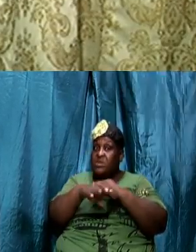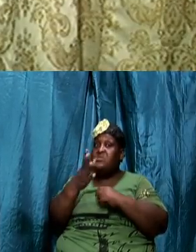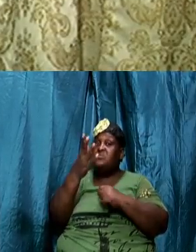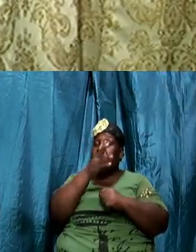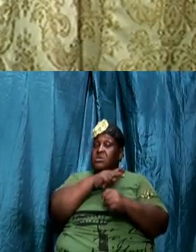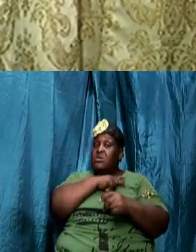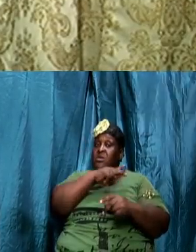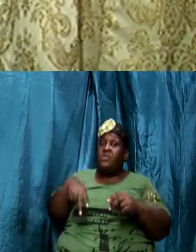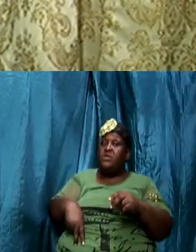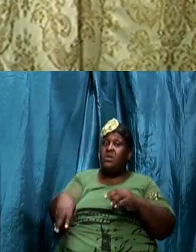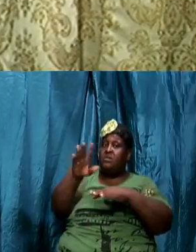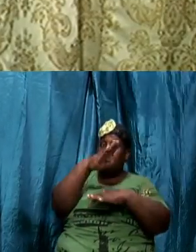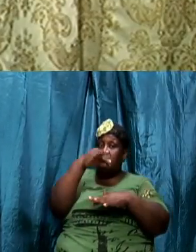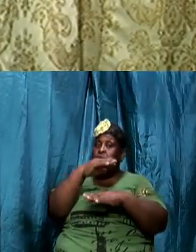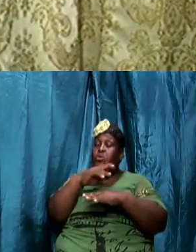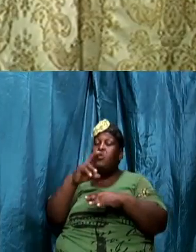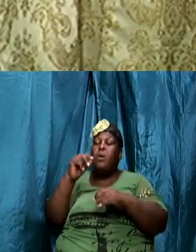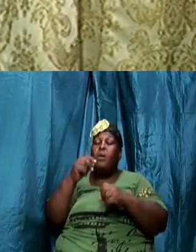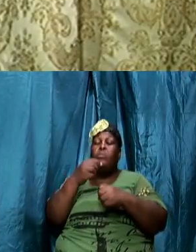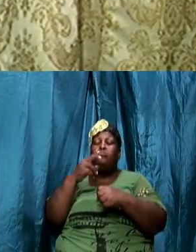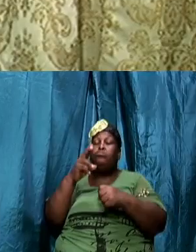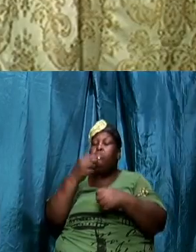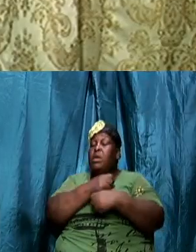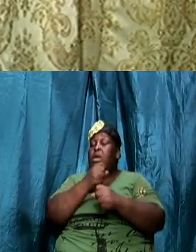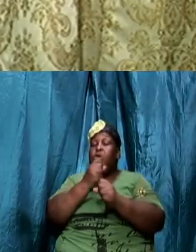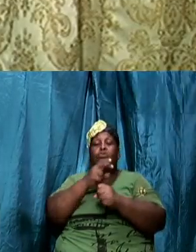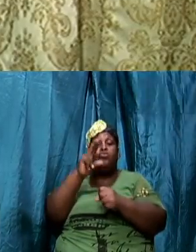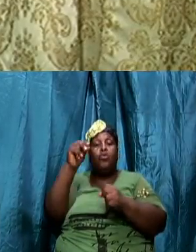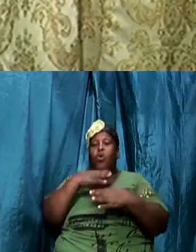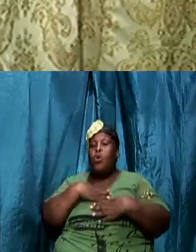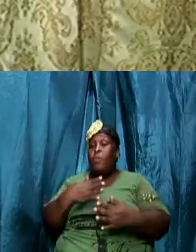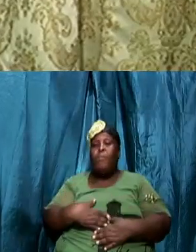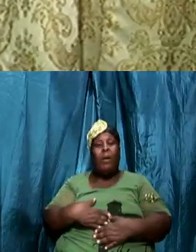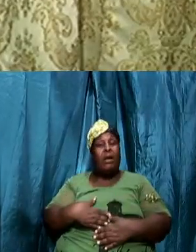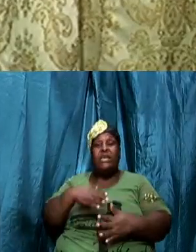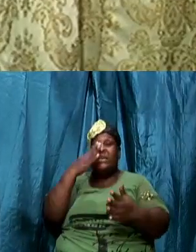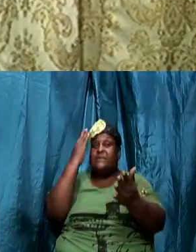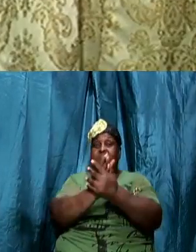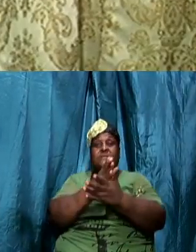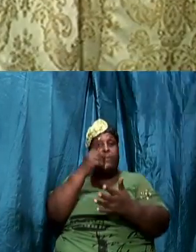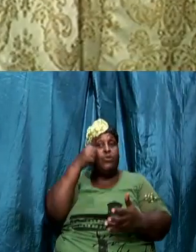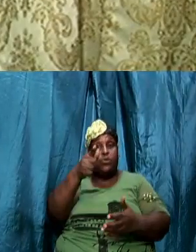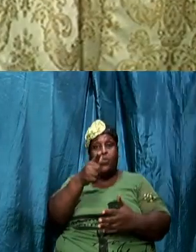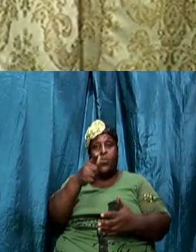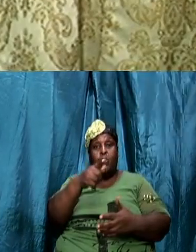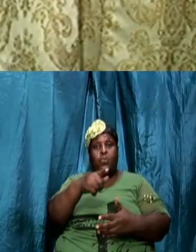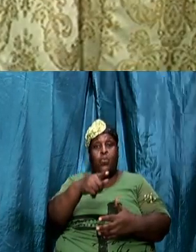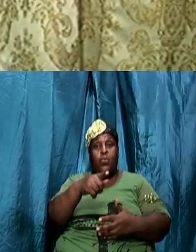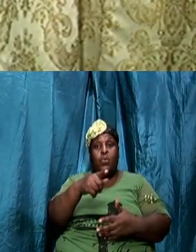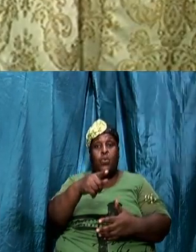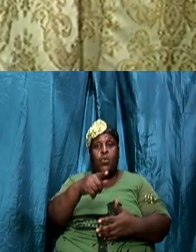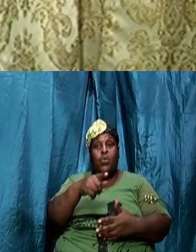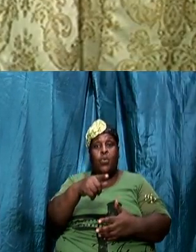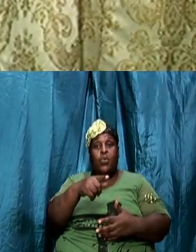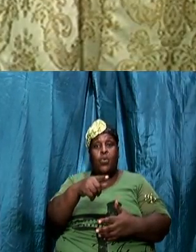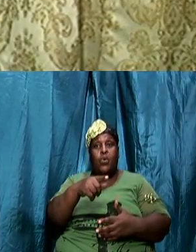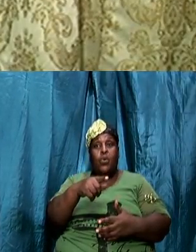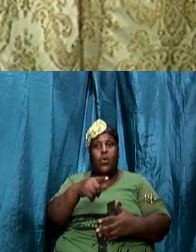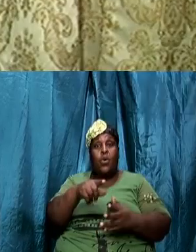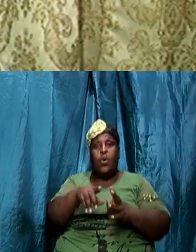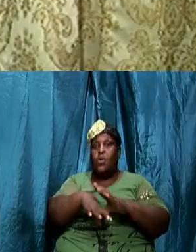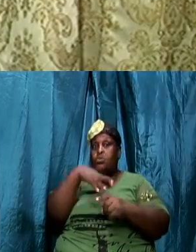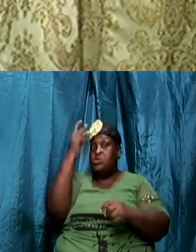you. Don't allow nobody to influence you out of the kingdom